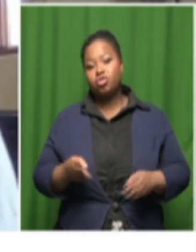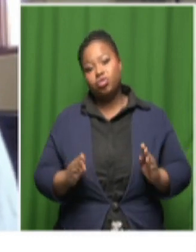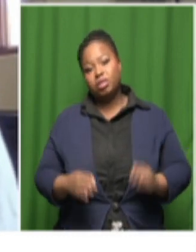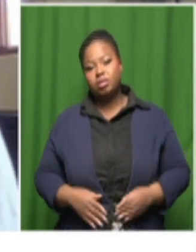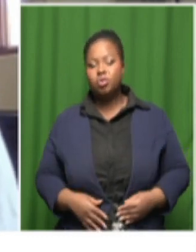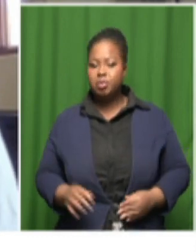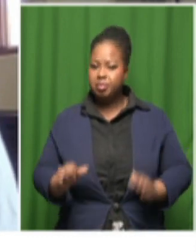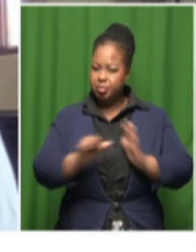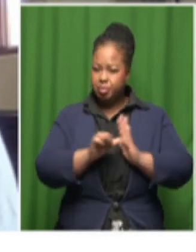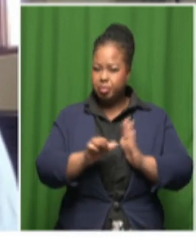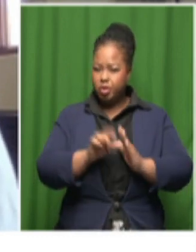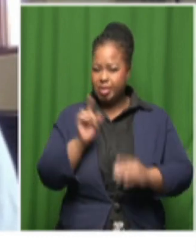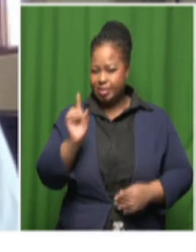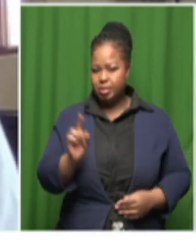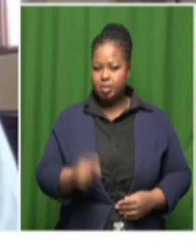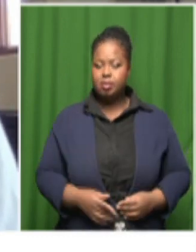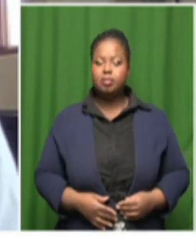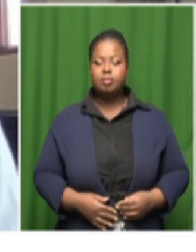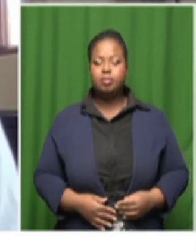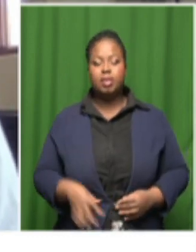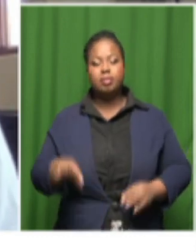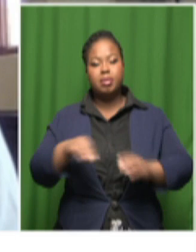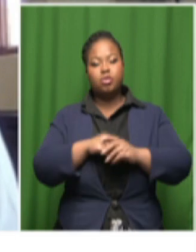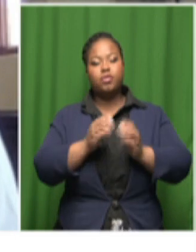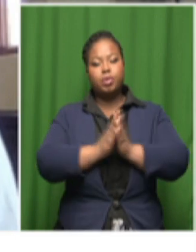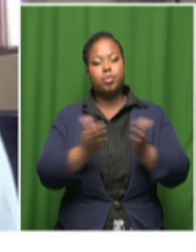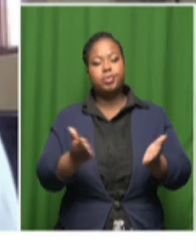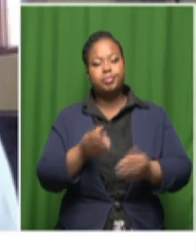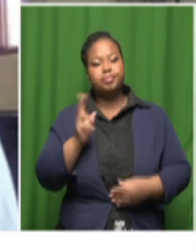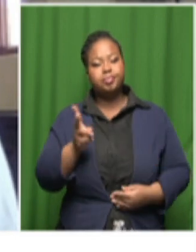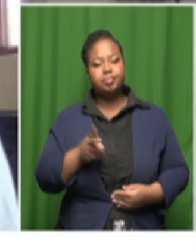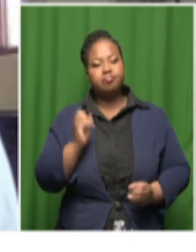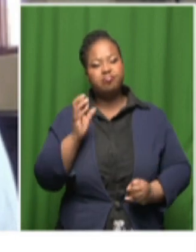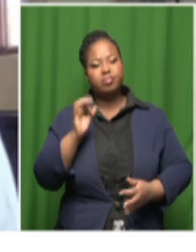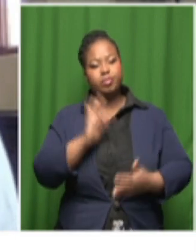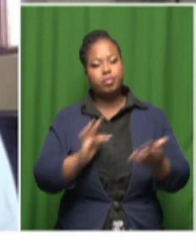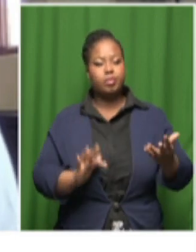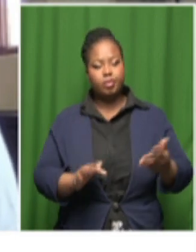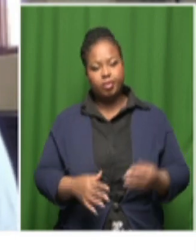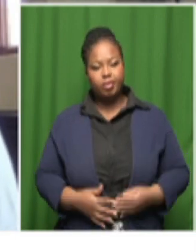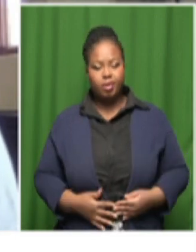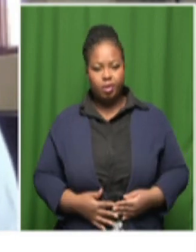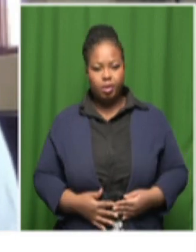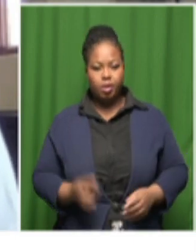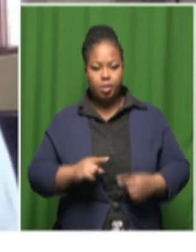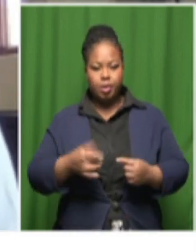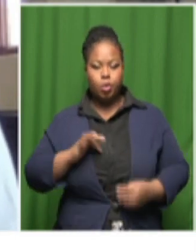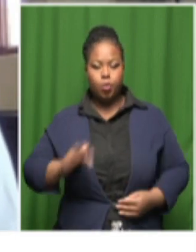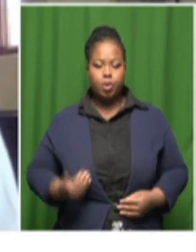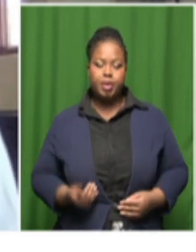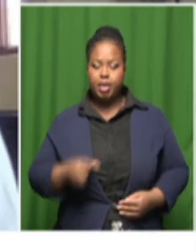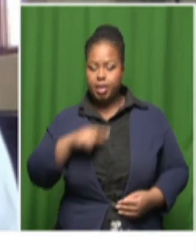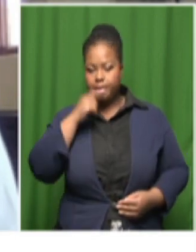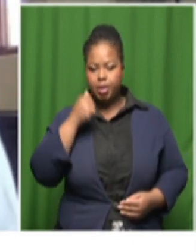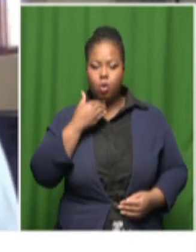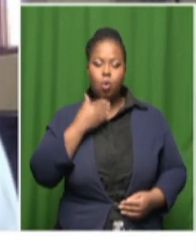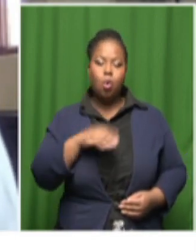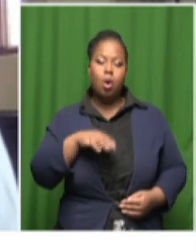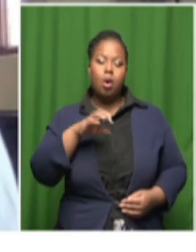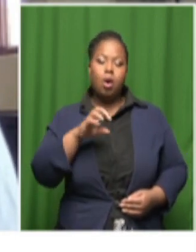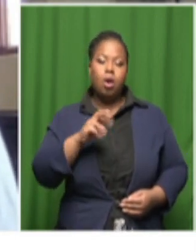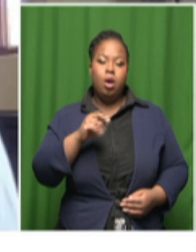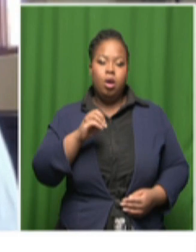very important case, but part of the book also tells the story of a woman called Nomsa Ladla